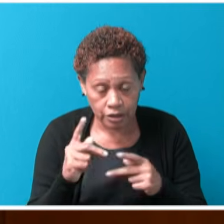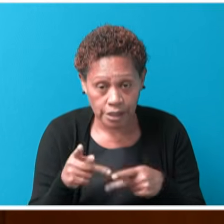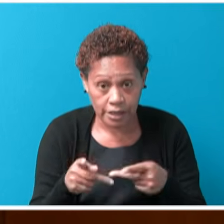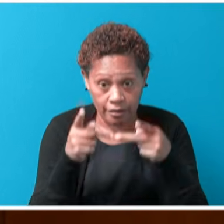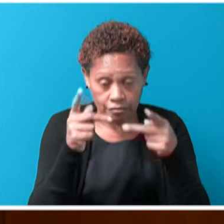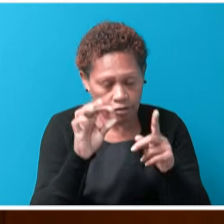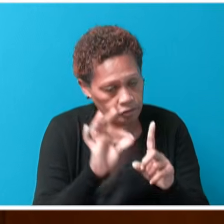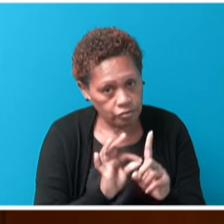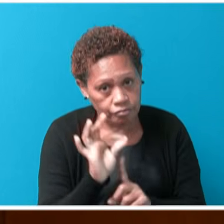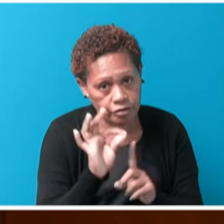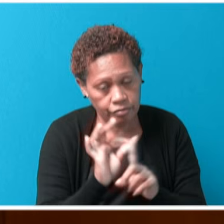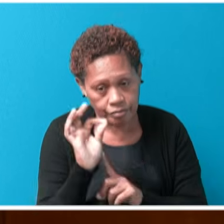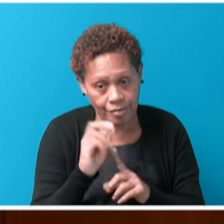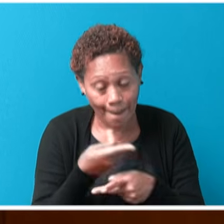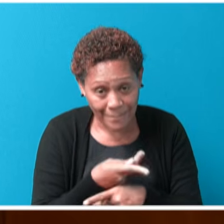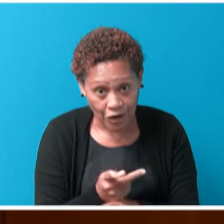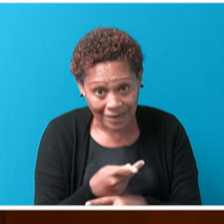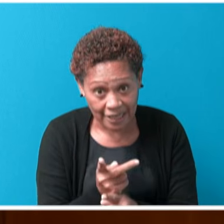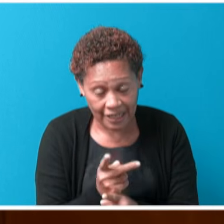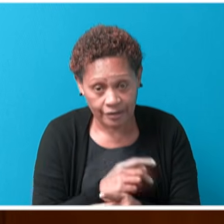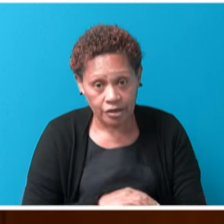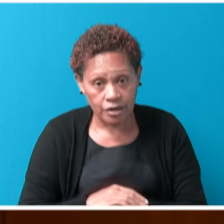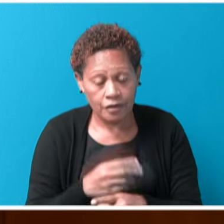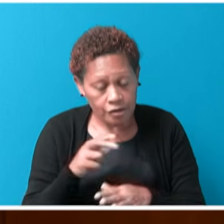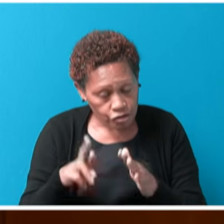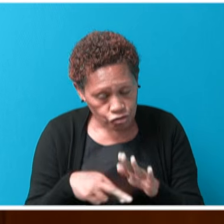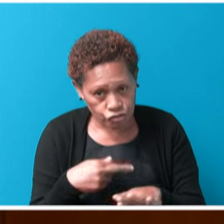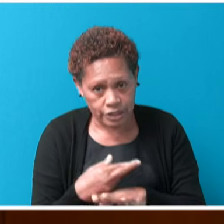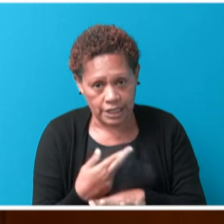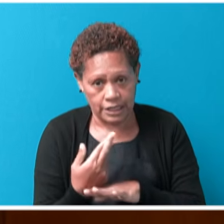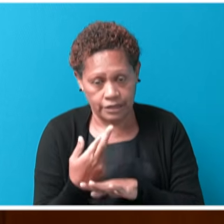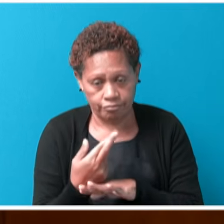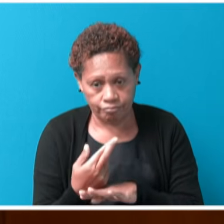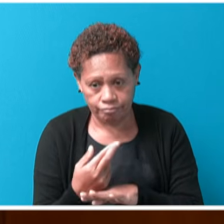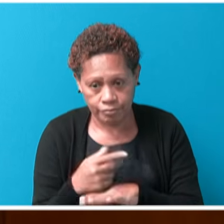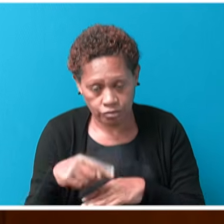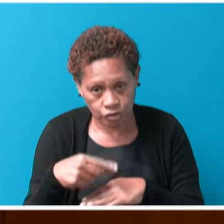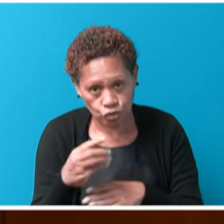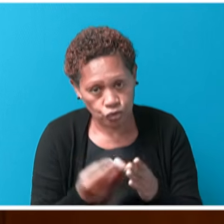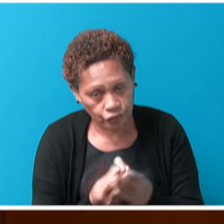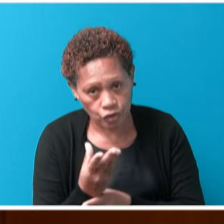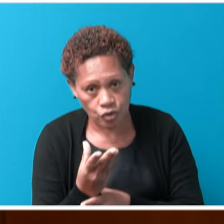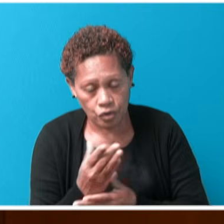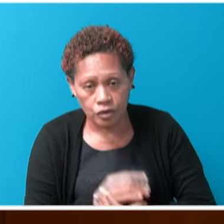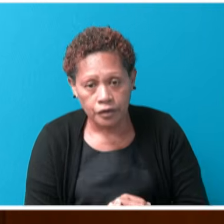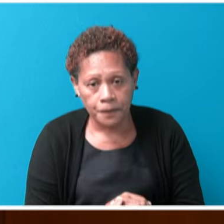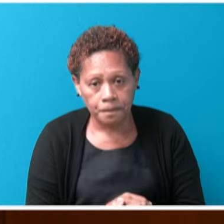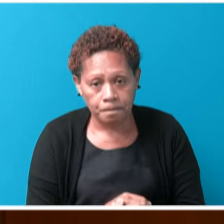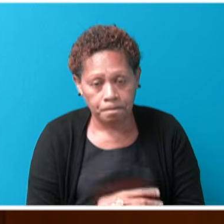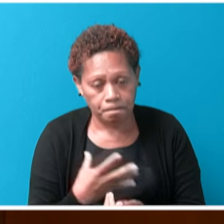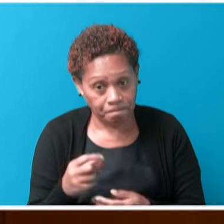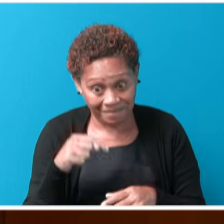enhance productivity, resilience, and inclusive growth. During the Deputy Secretary's